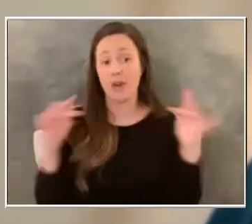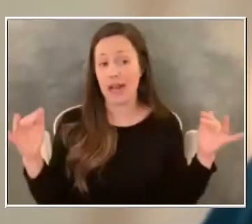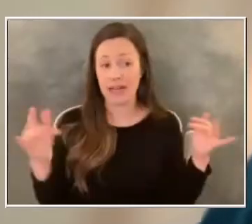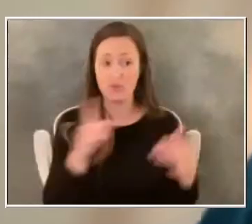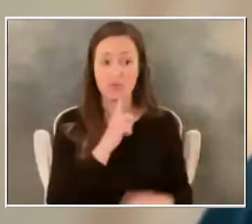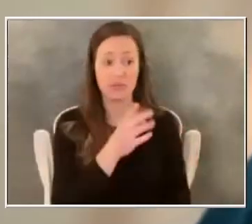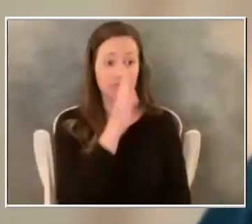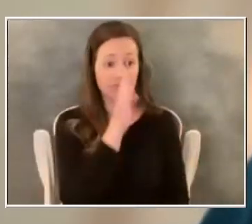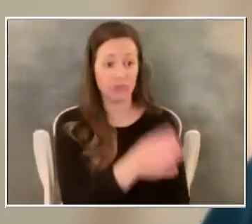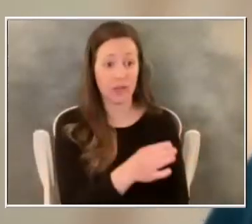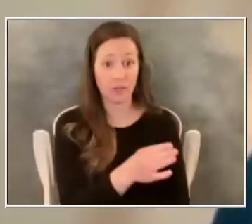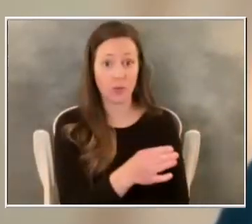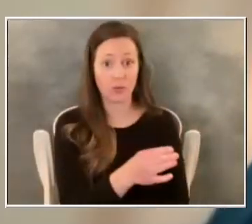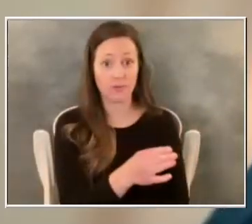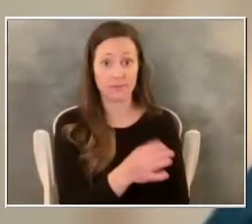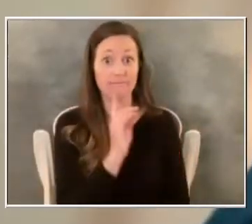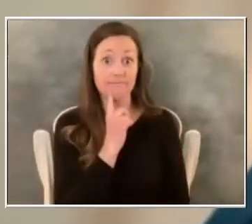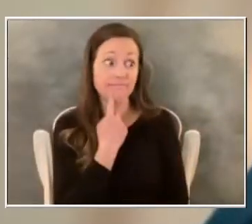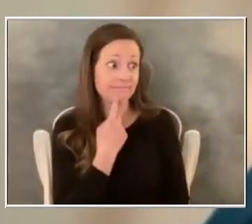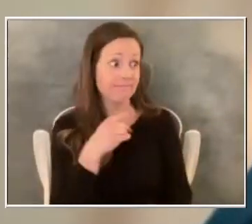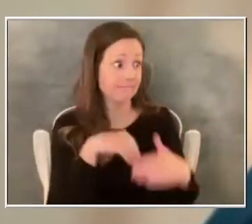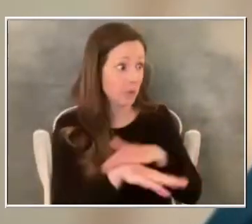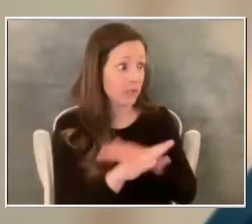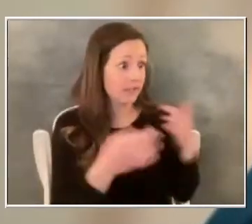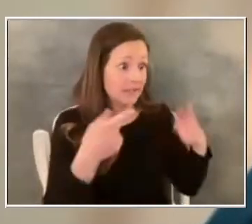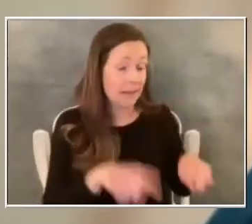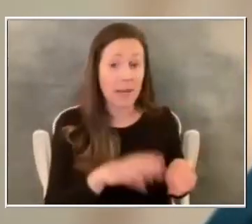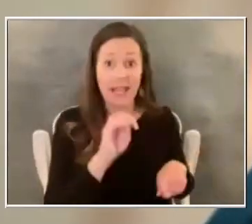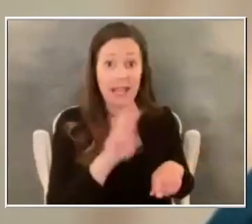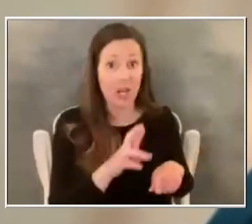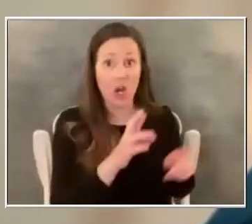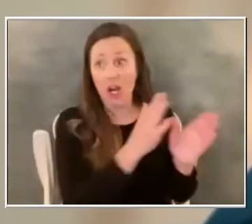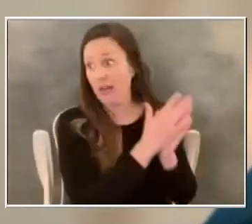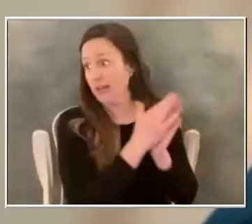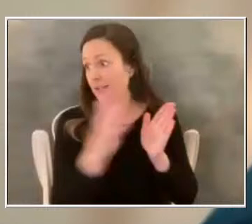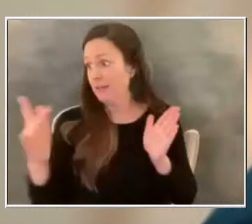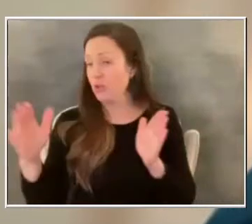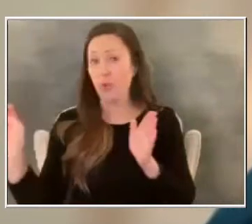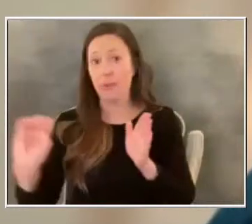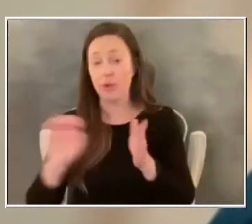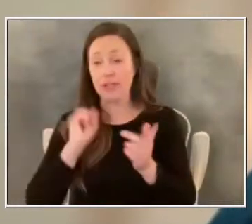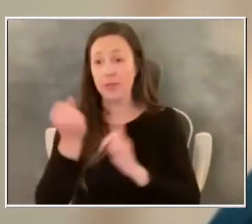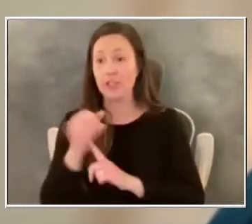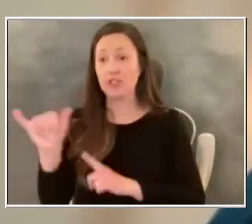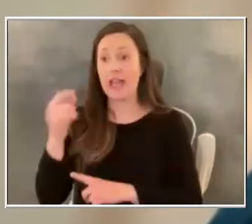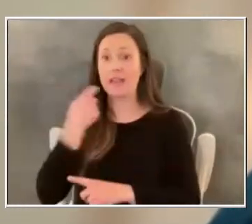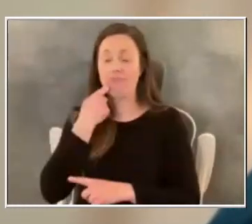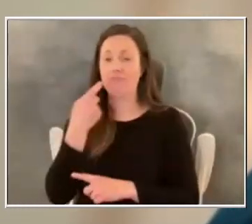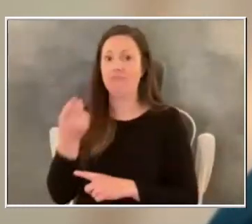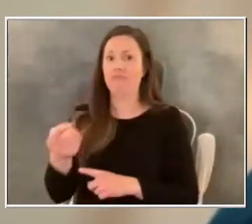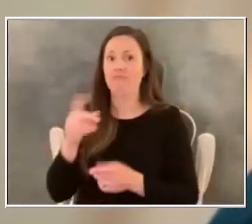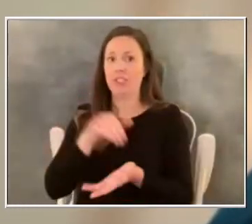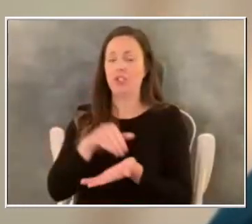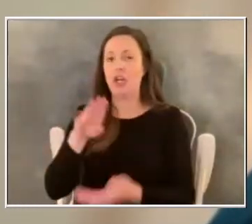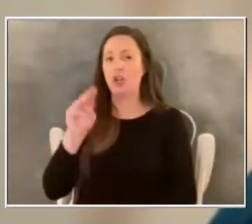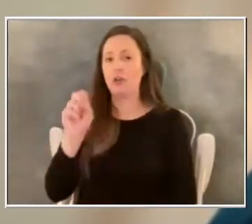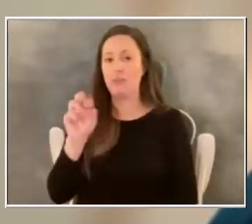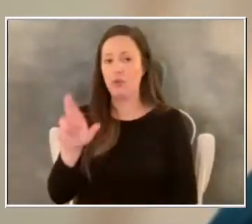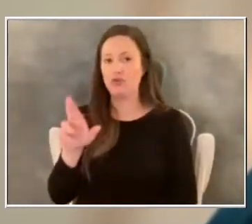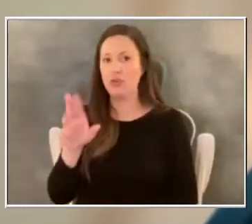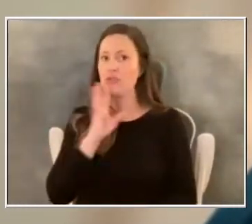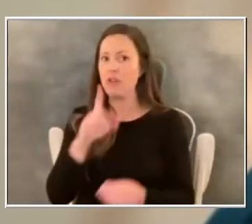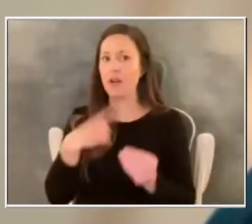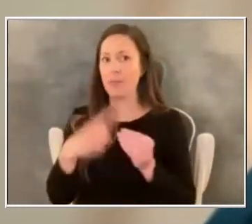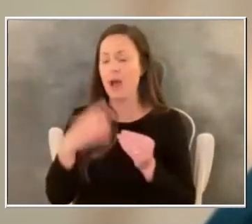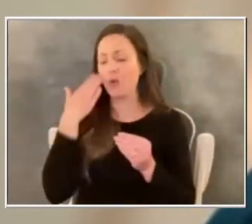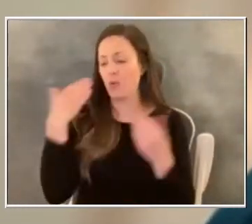straightforward imminent birth happening in the ER up to those emergency situations like Dr. Mosier talked about, the shoulder